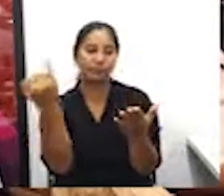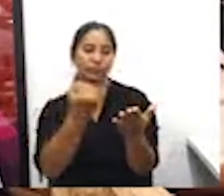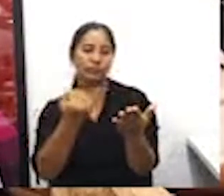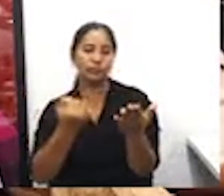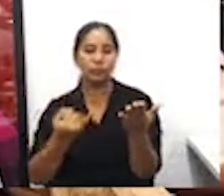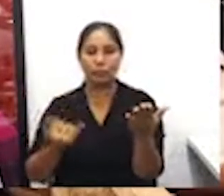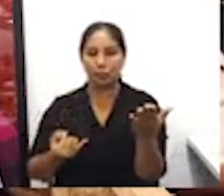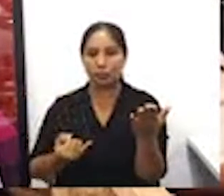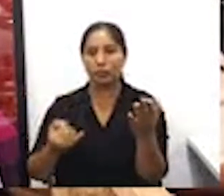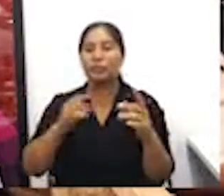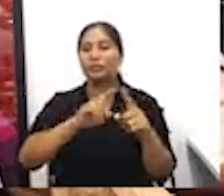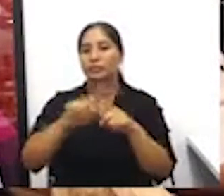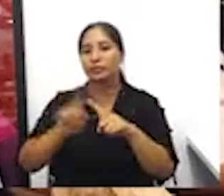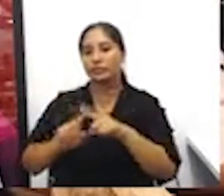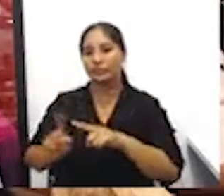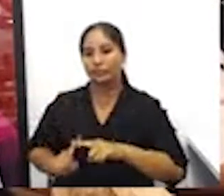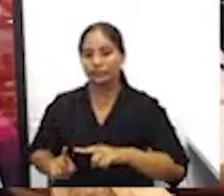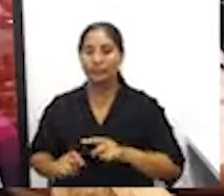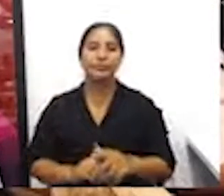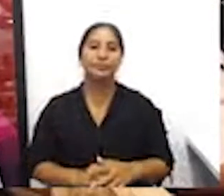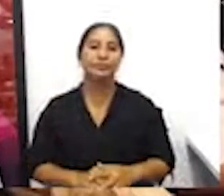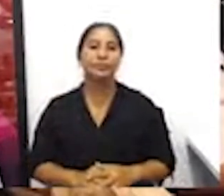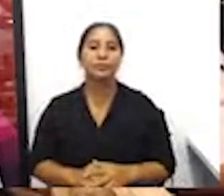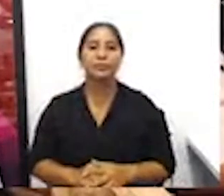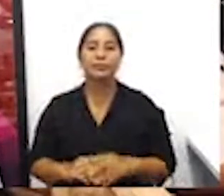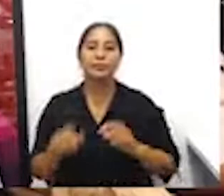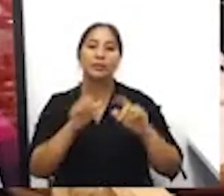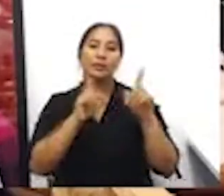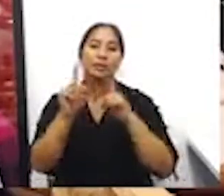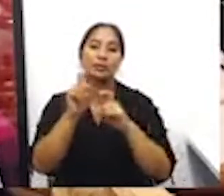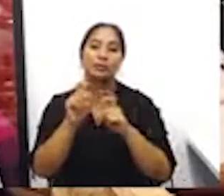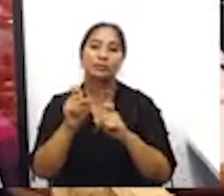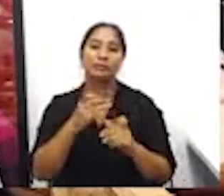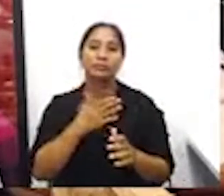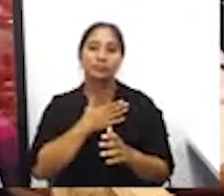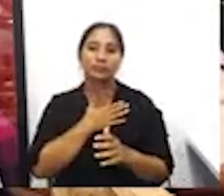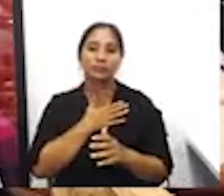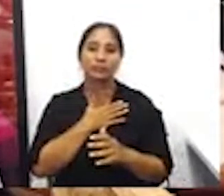the women roles in our society.